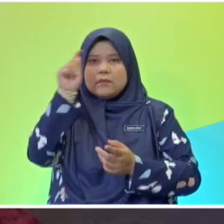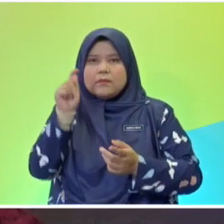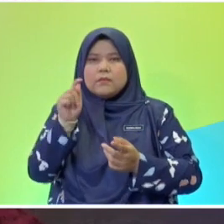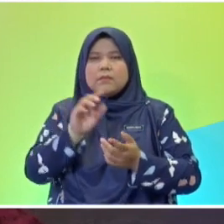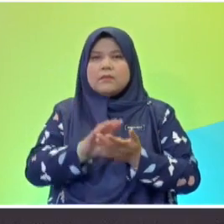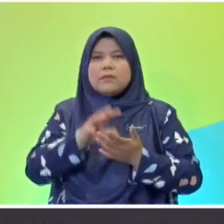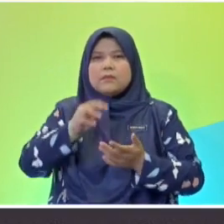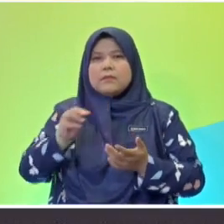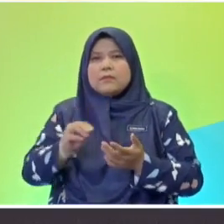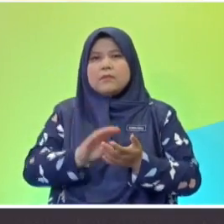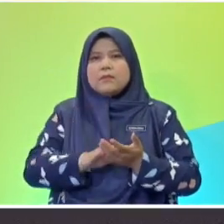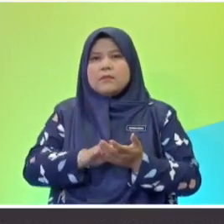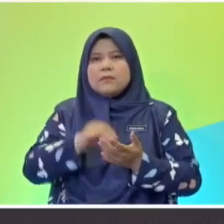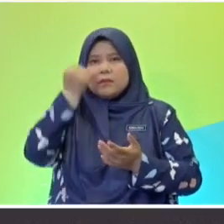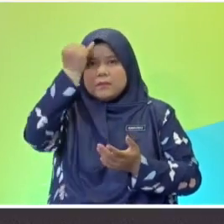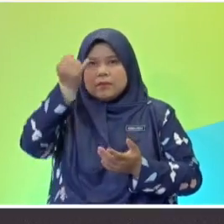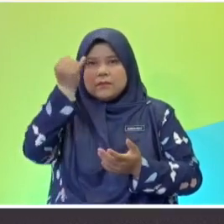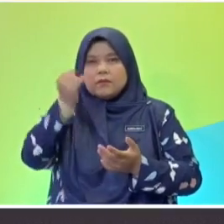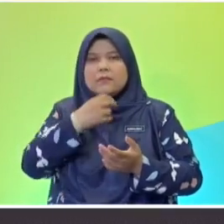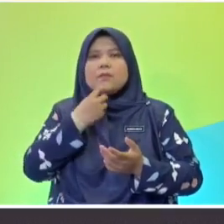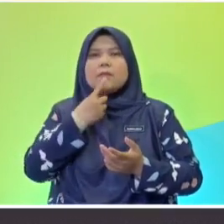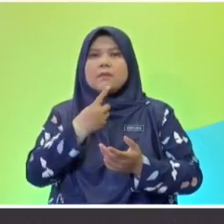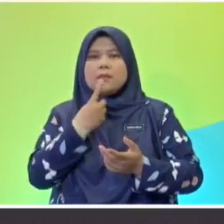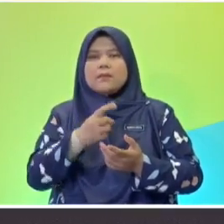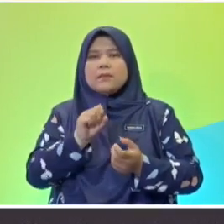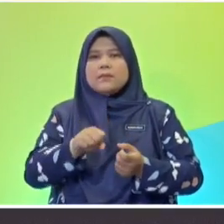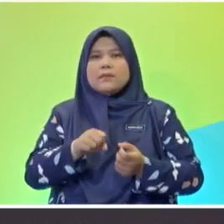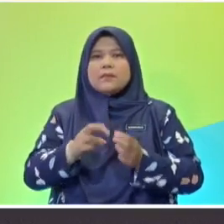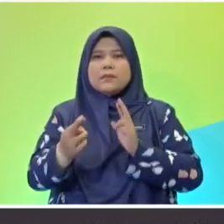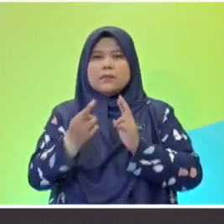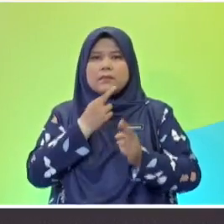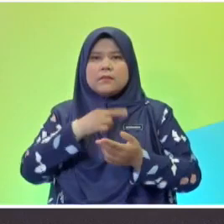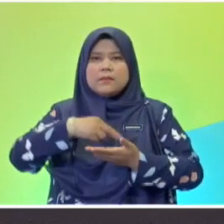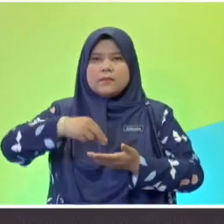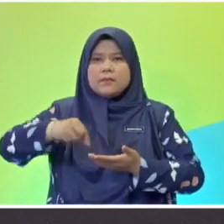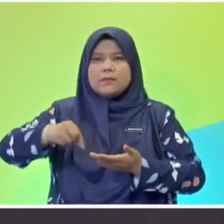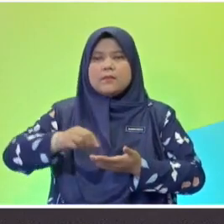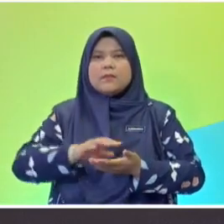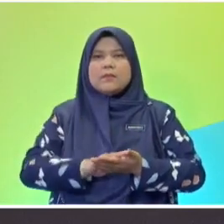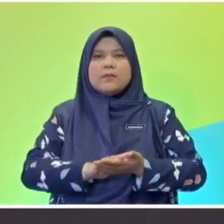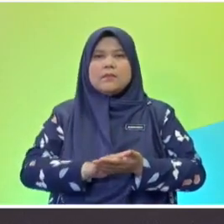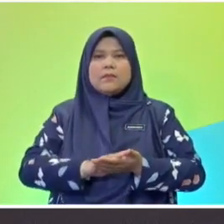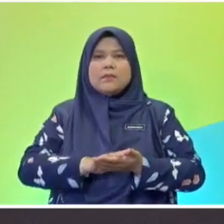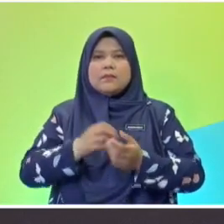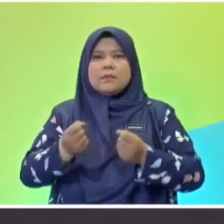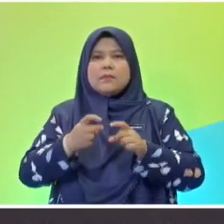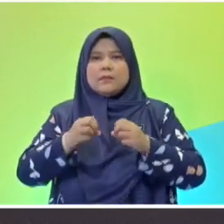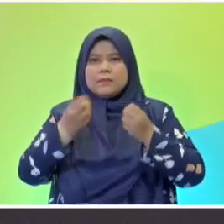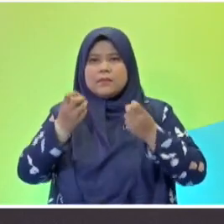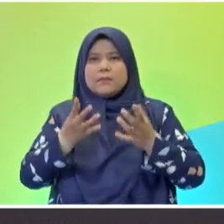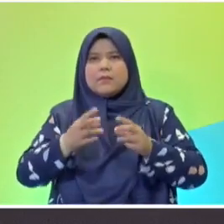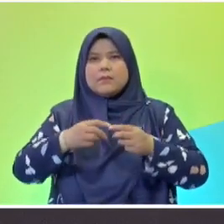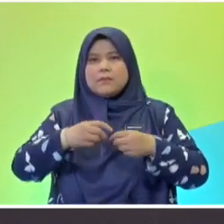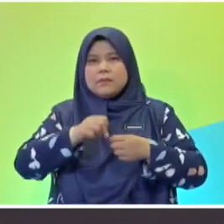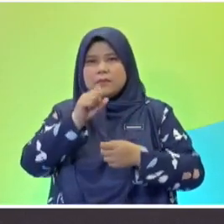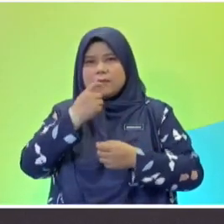use information in spoken or written form, as well as responding to variety of texts. Okay, the